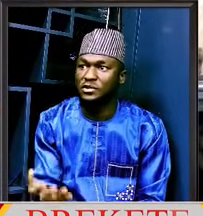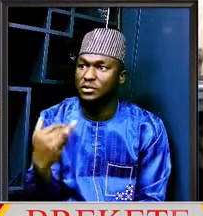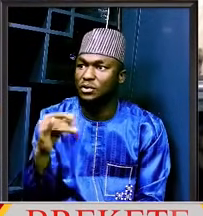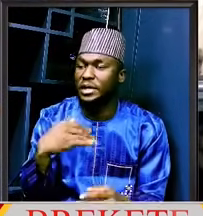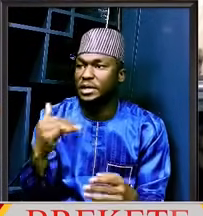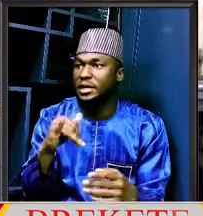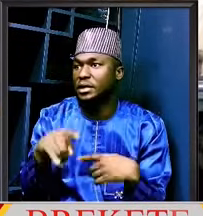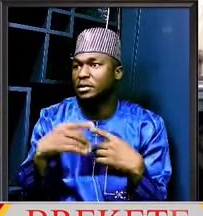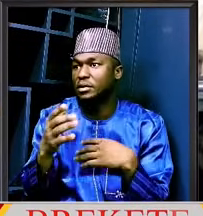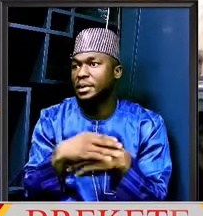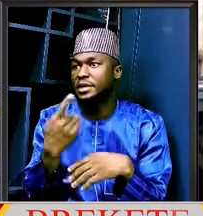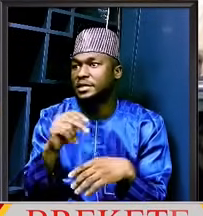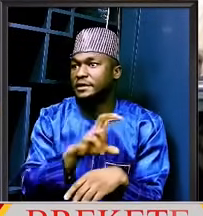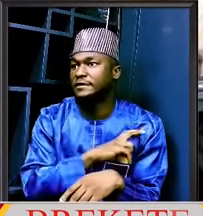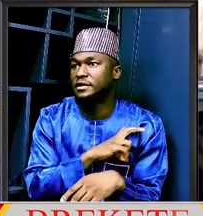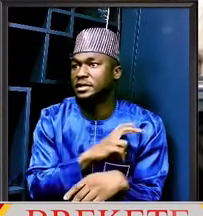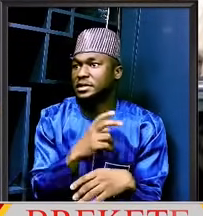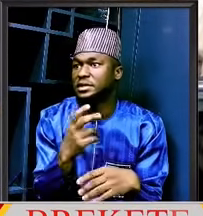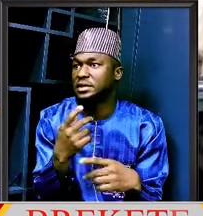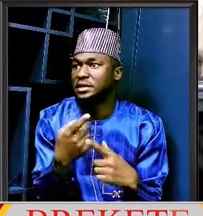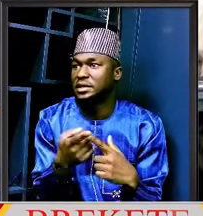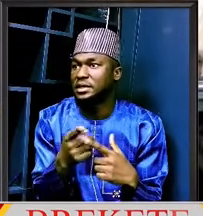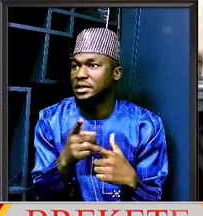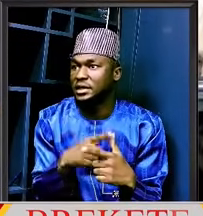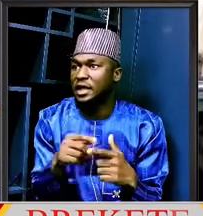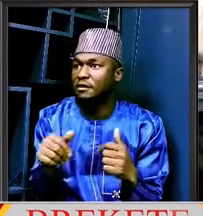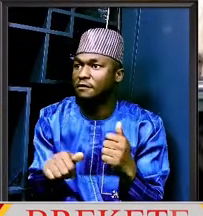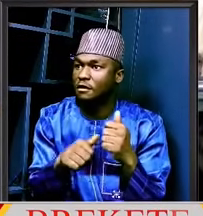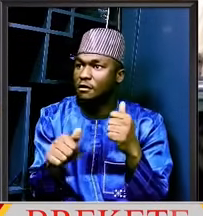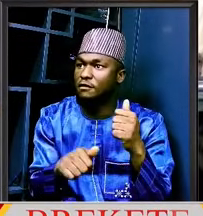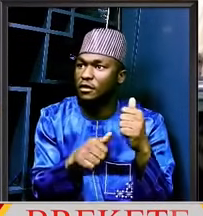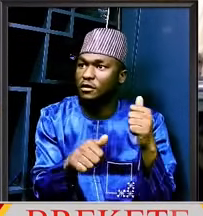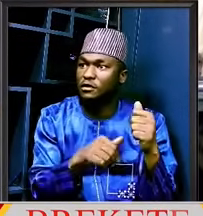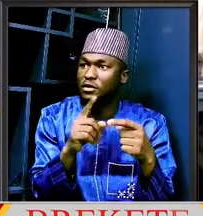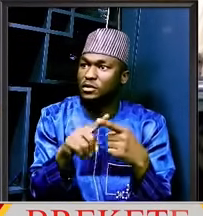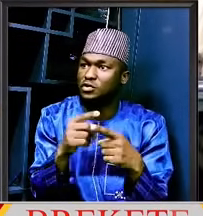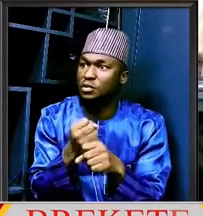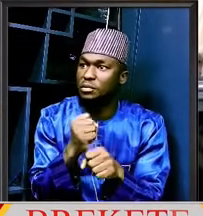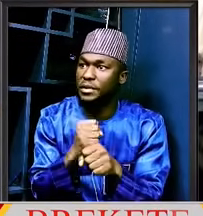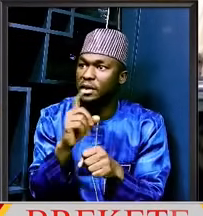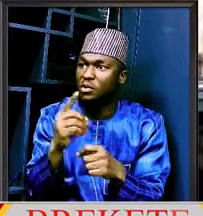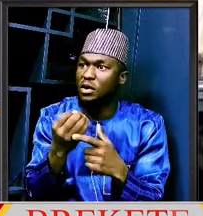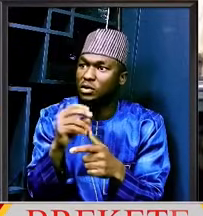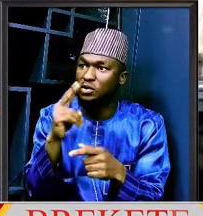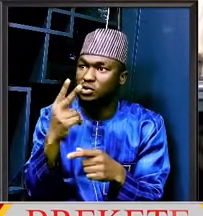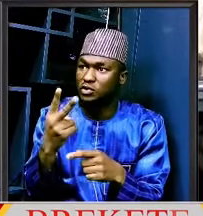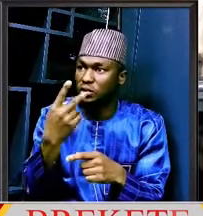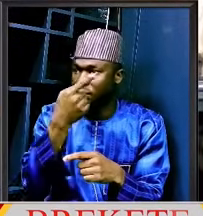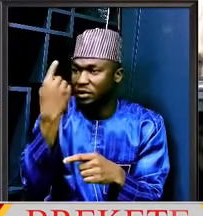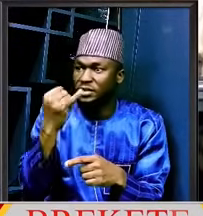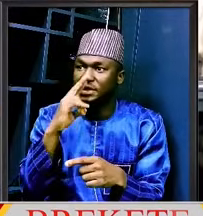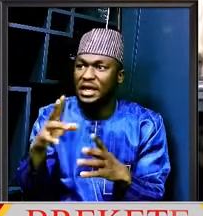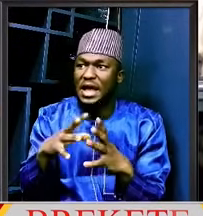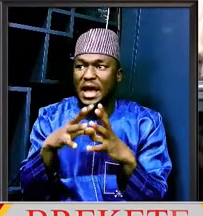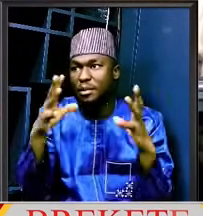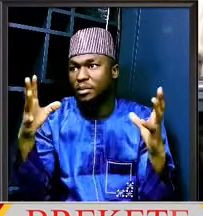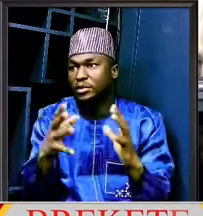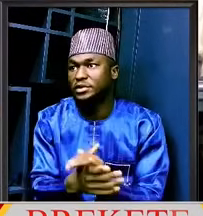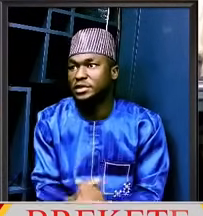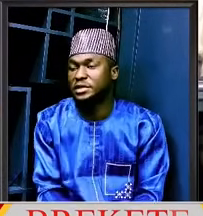bit, the police were now like pursuing them so that they can maybe make one or two arrests because the boys were much.